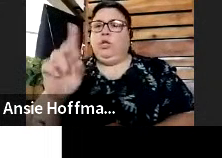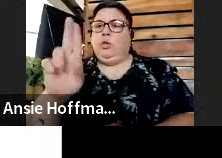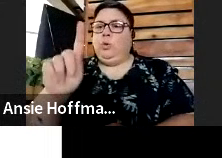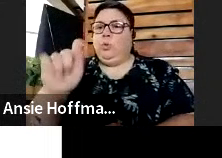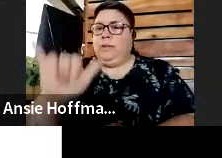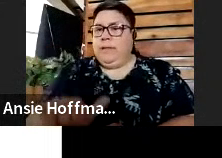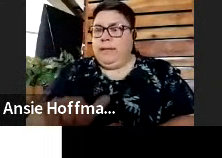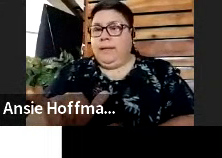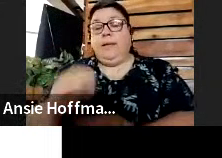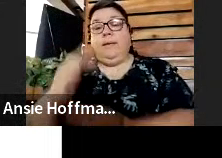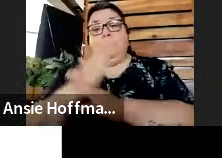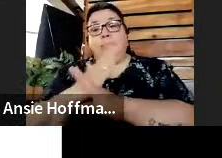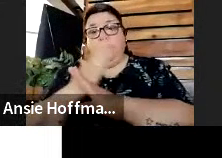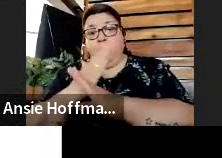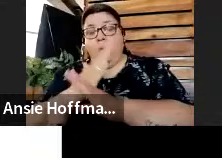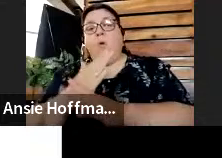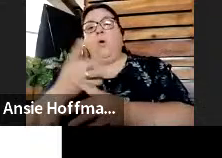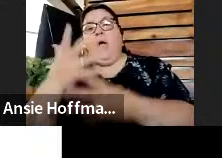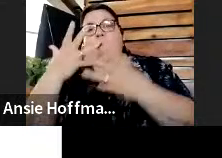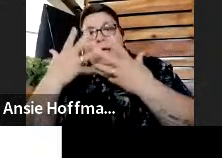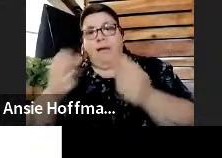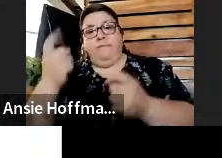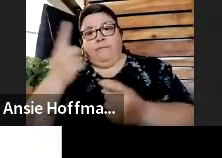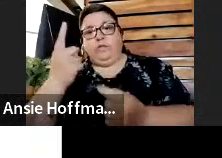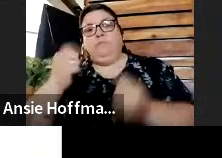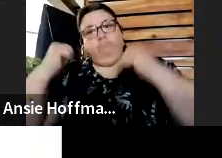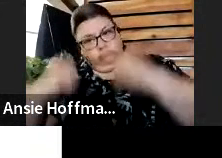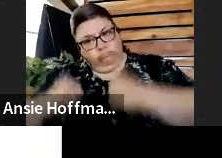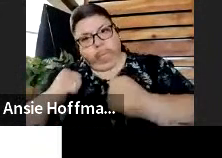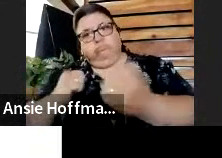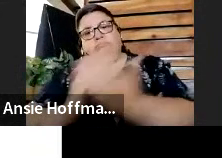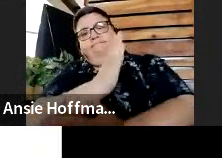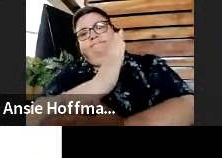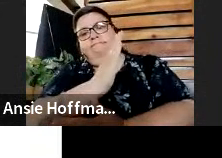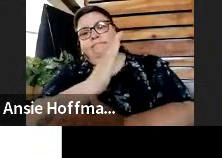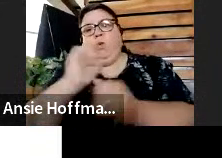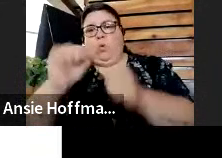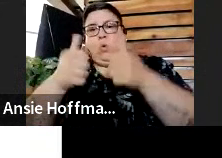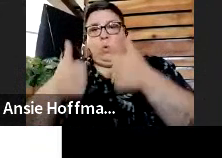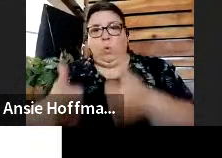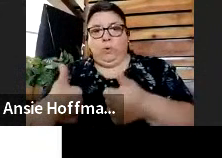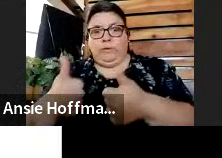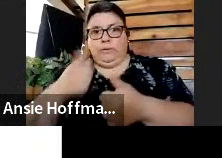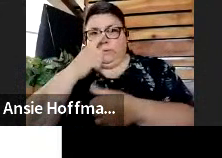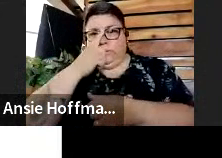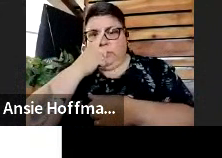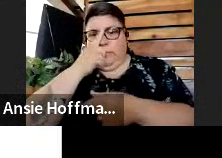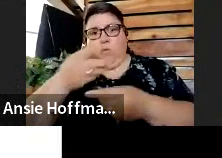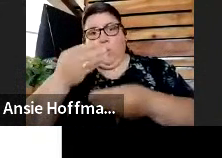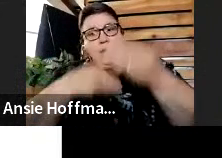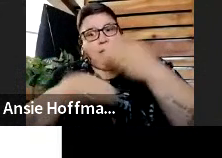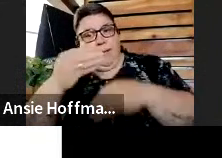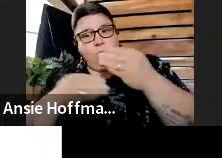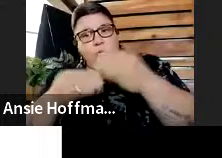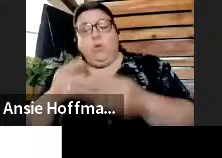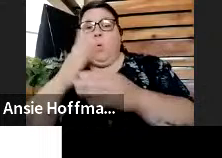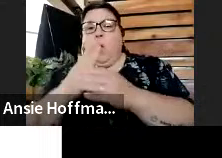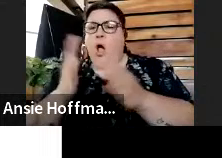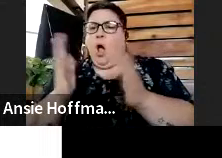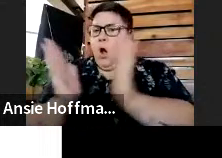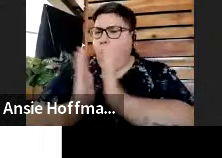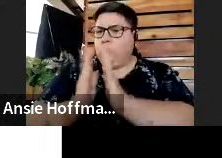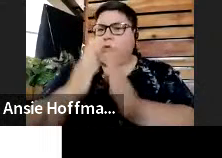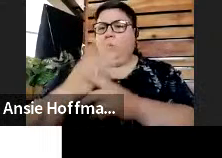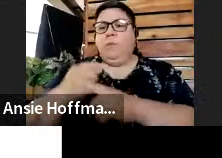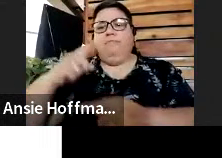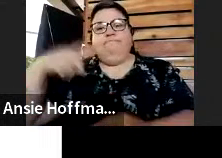a classification has to be clarified. We also work very closely with other government departments who require